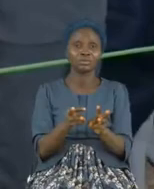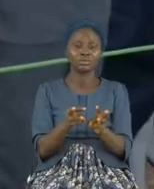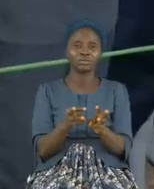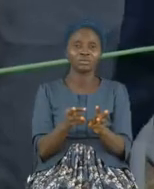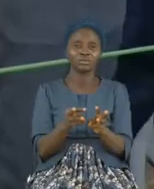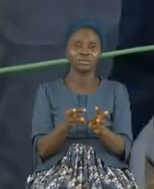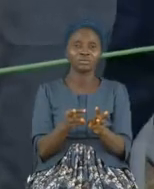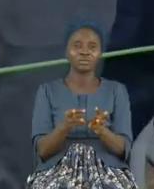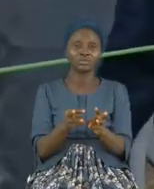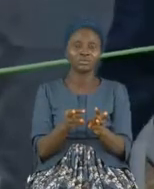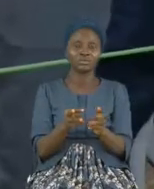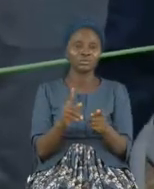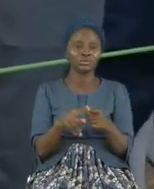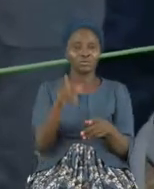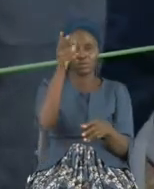to Satan,